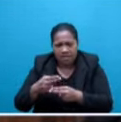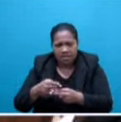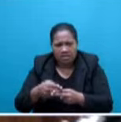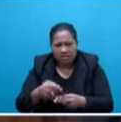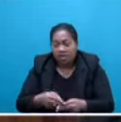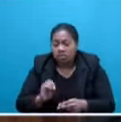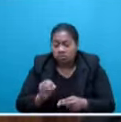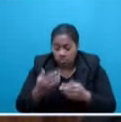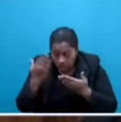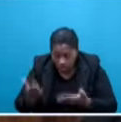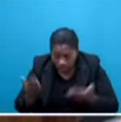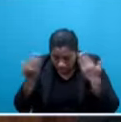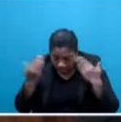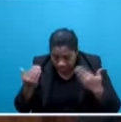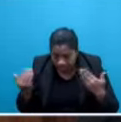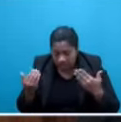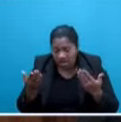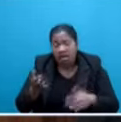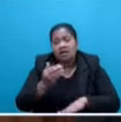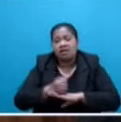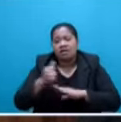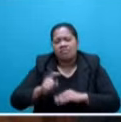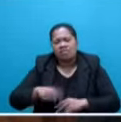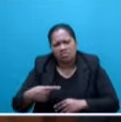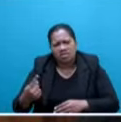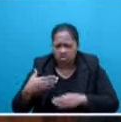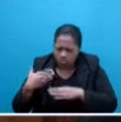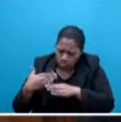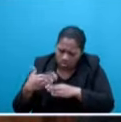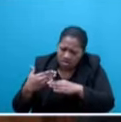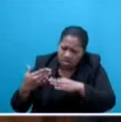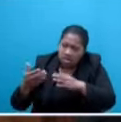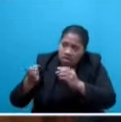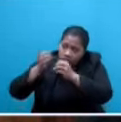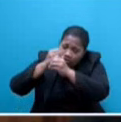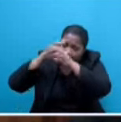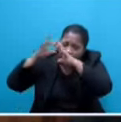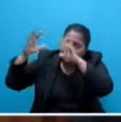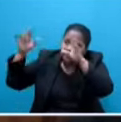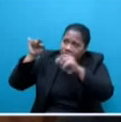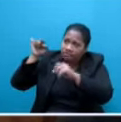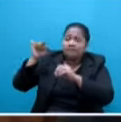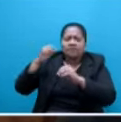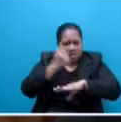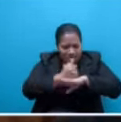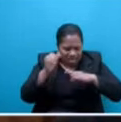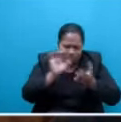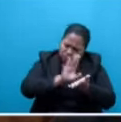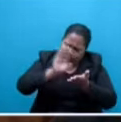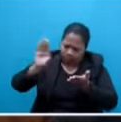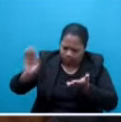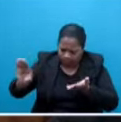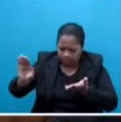Honourable Speaker, sir, this government has been continuously working towards this vision, where the government has been providing grants and subsidies